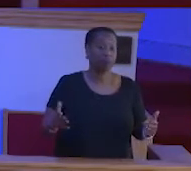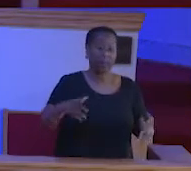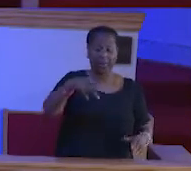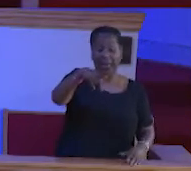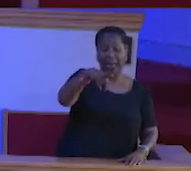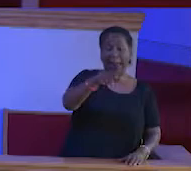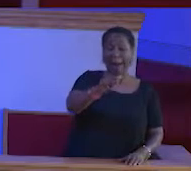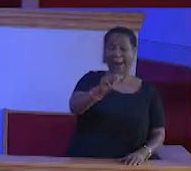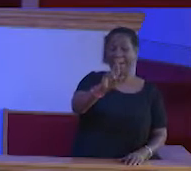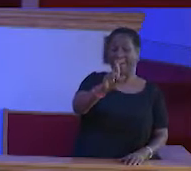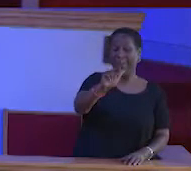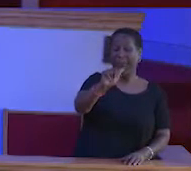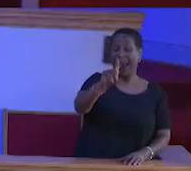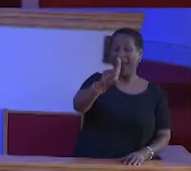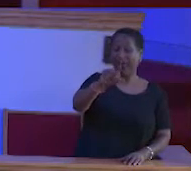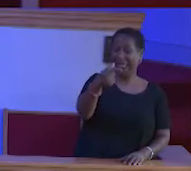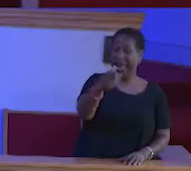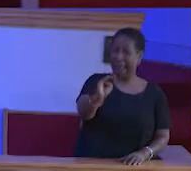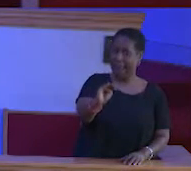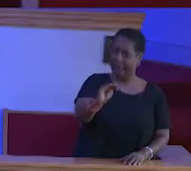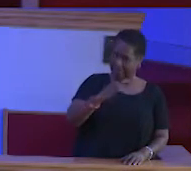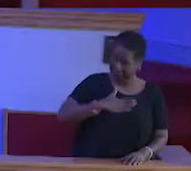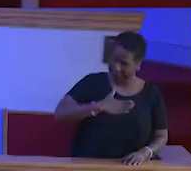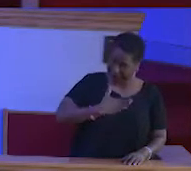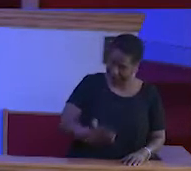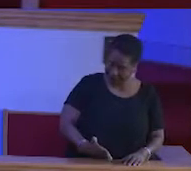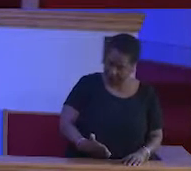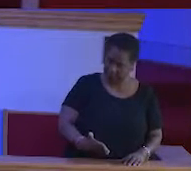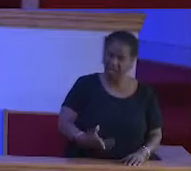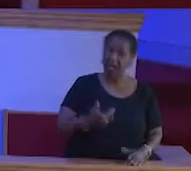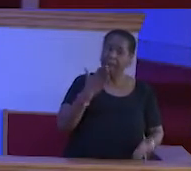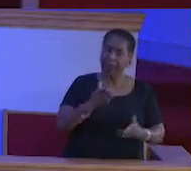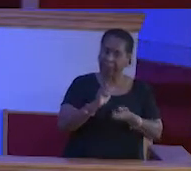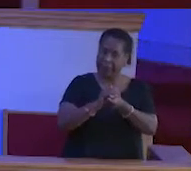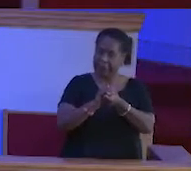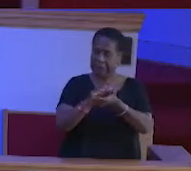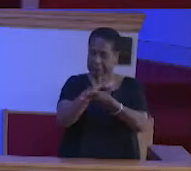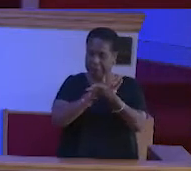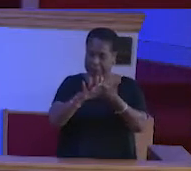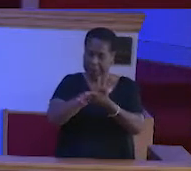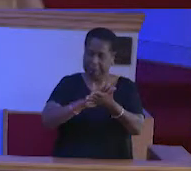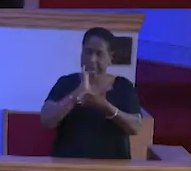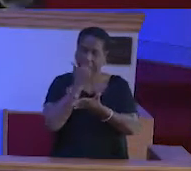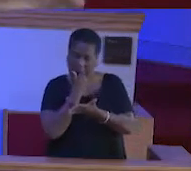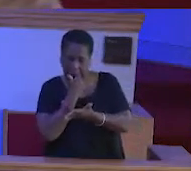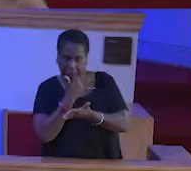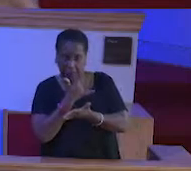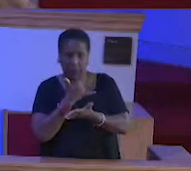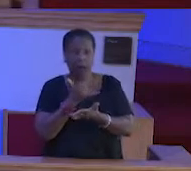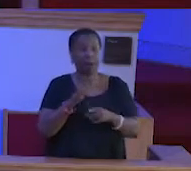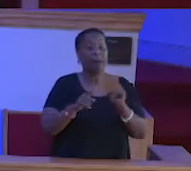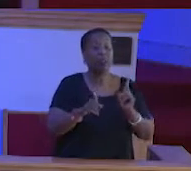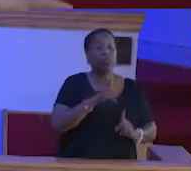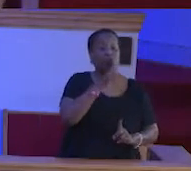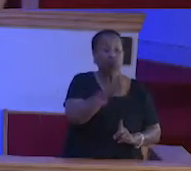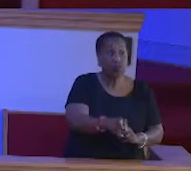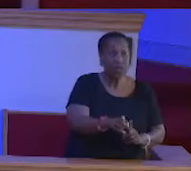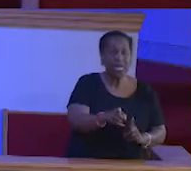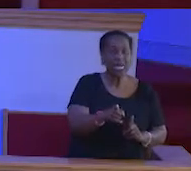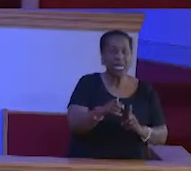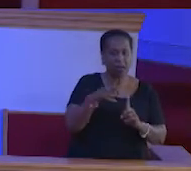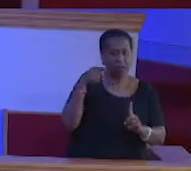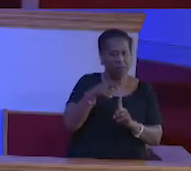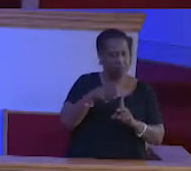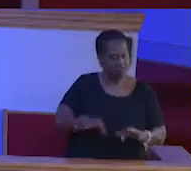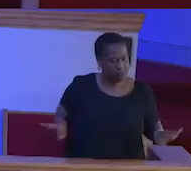paradigm, I submit to you this morning, may be skewed. That the real crux of